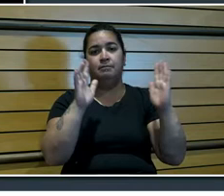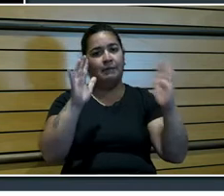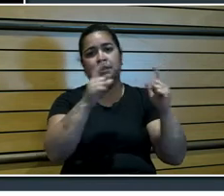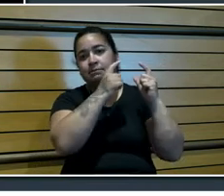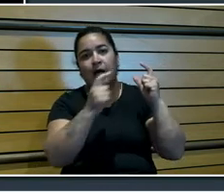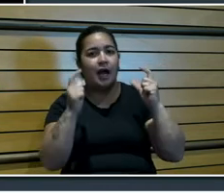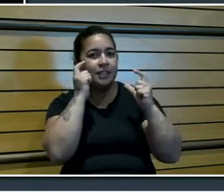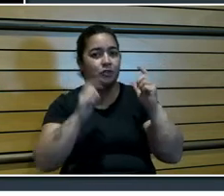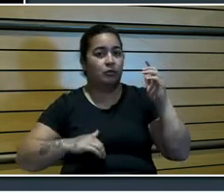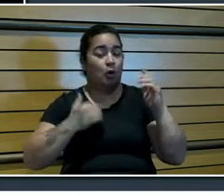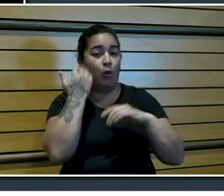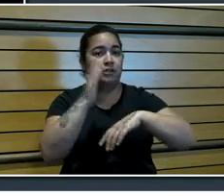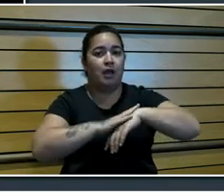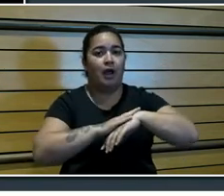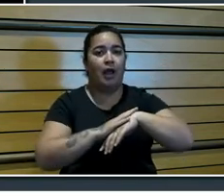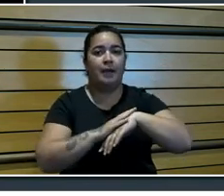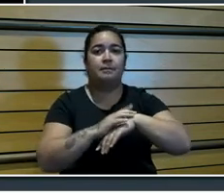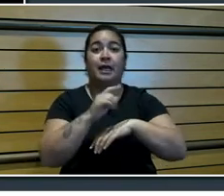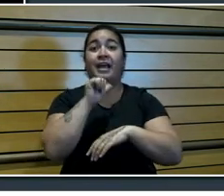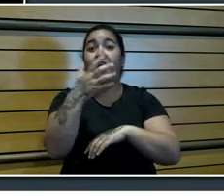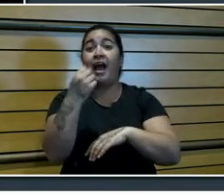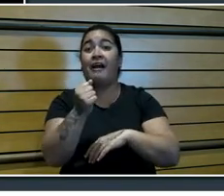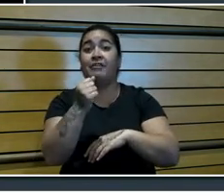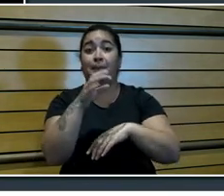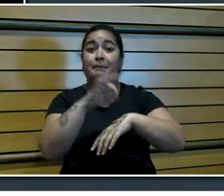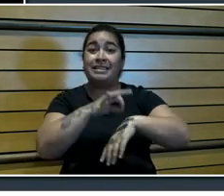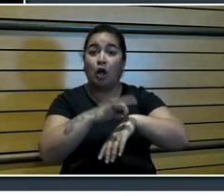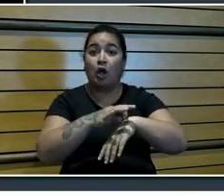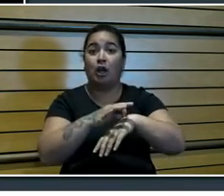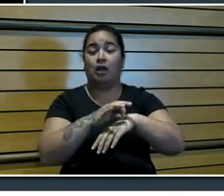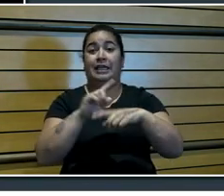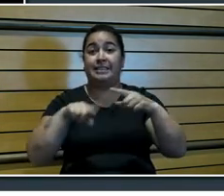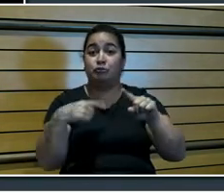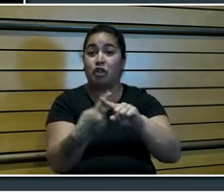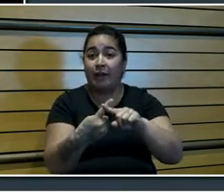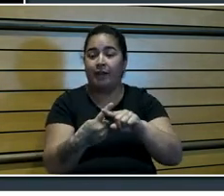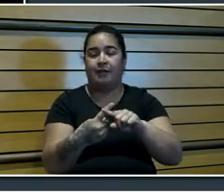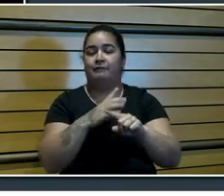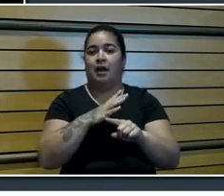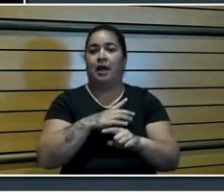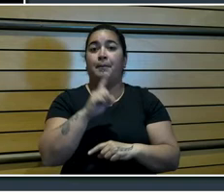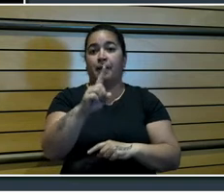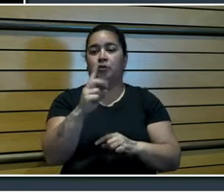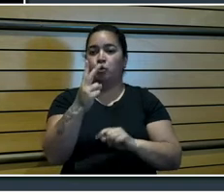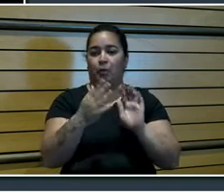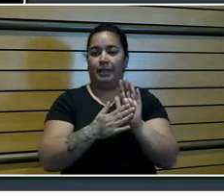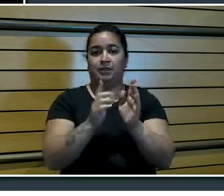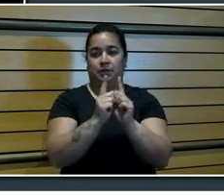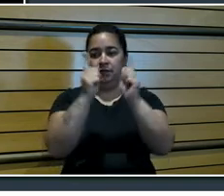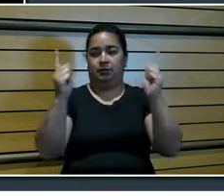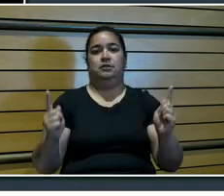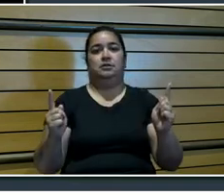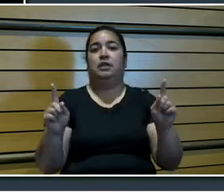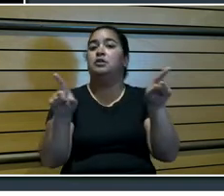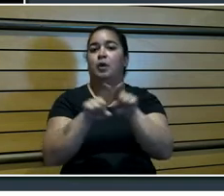all times unless you have a medical exemption. And also the 2 metre distancing is required between people